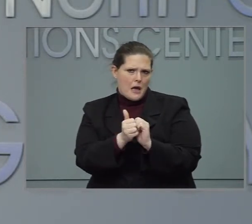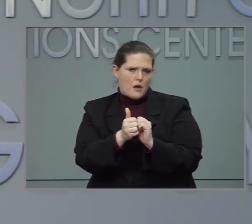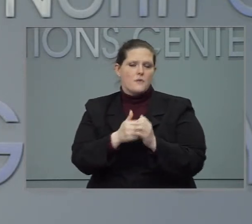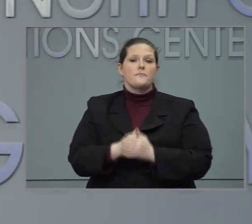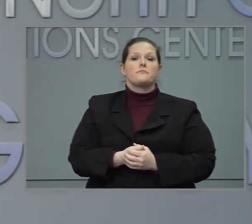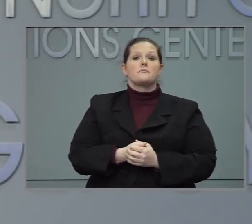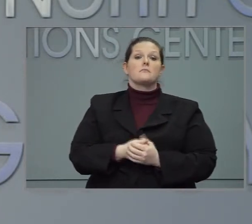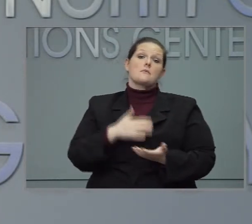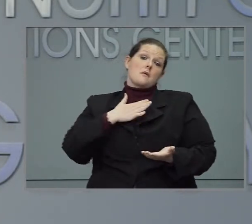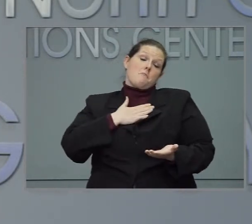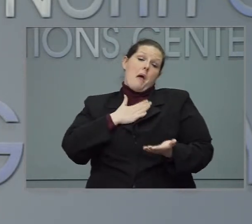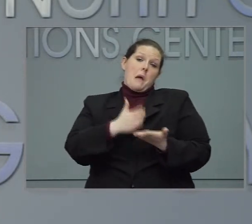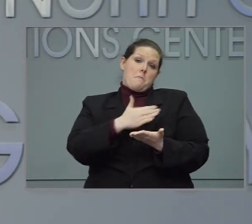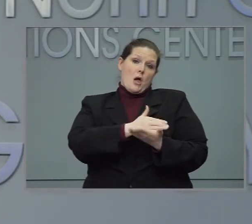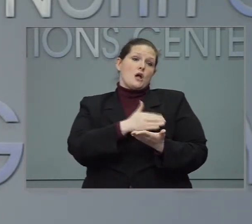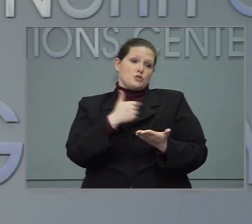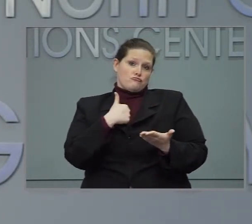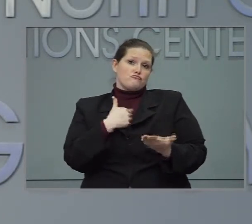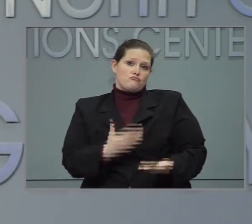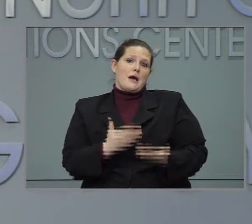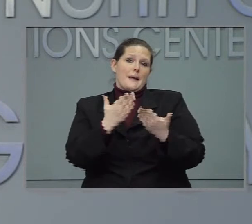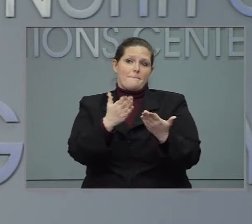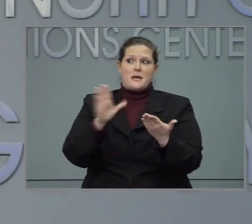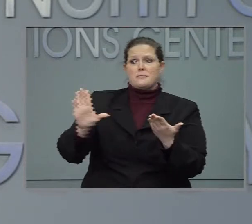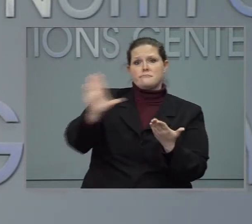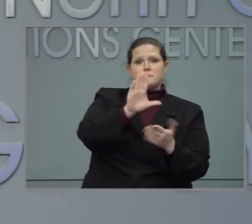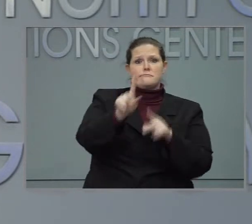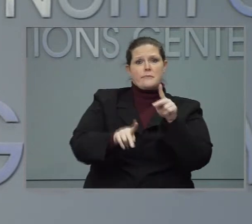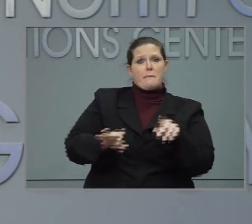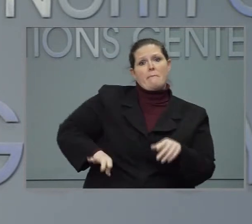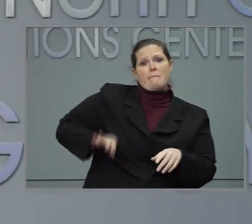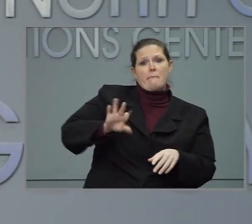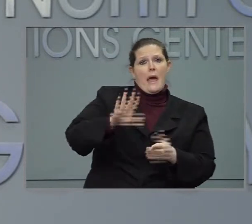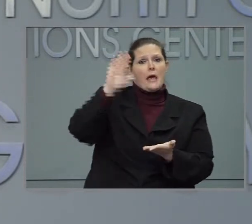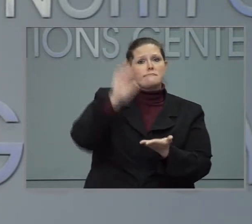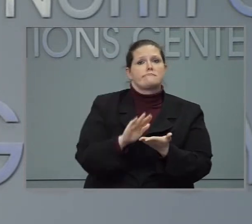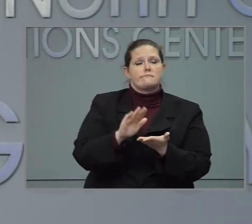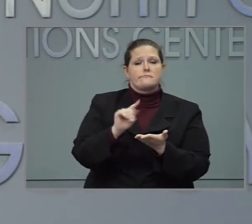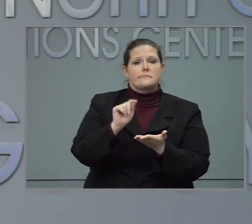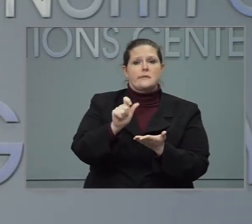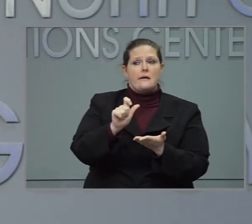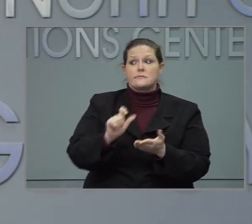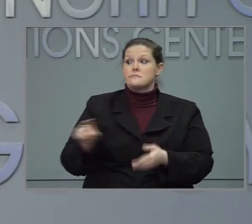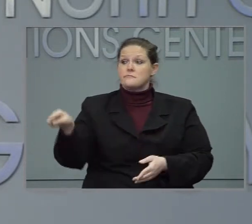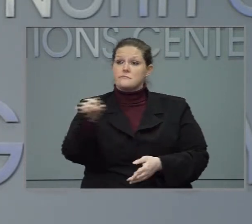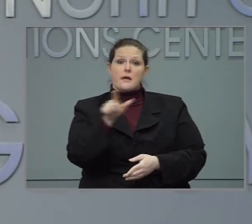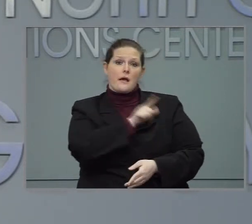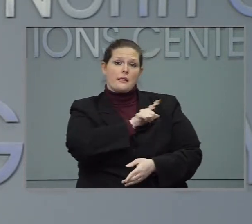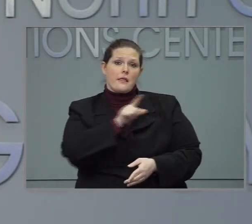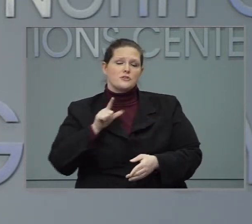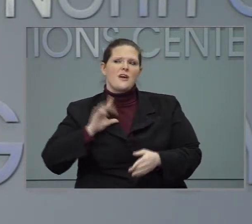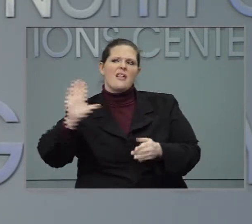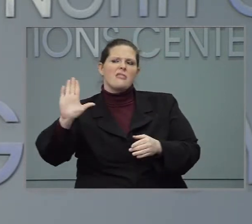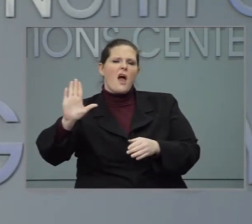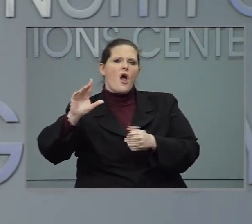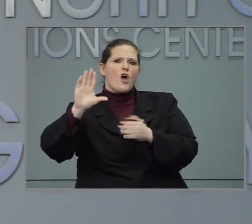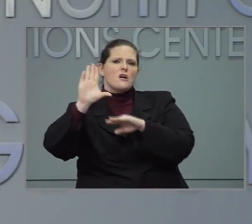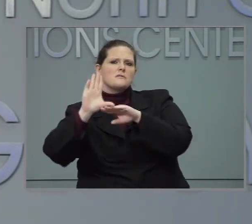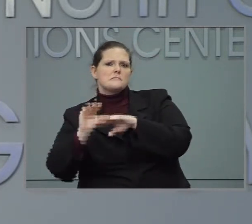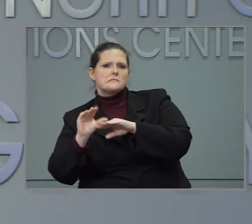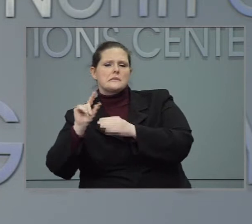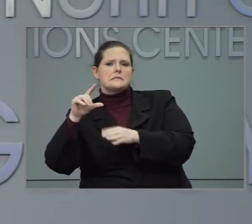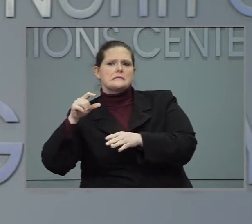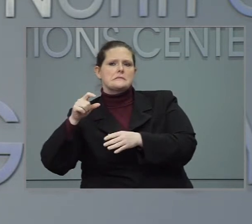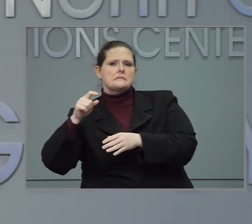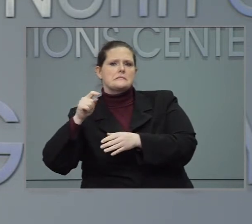tax cuts, and obviously the leadership in the legislature has also proposed tax cuts. They're different kinds.